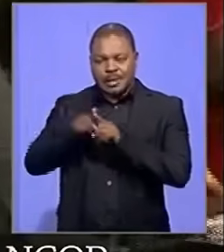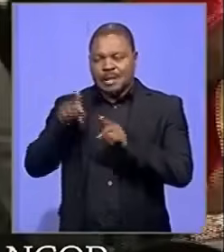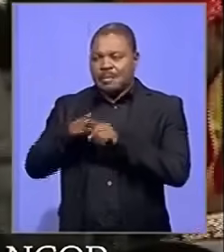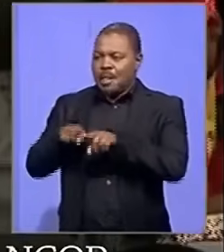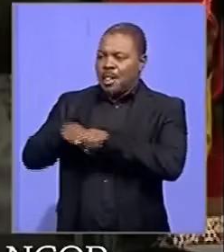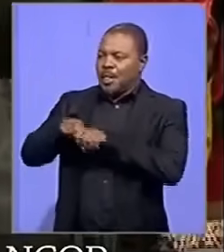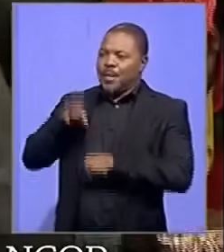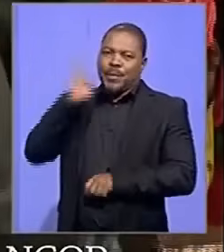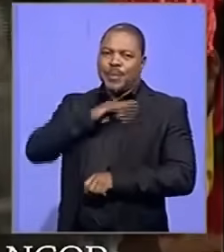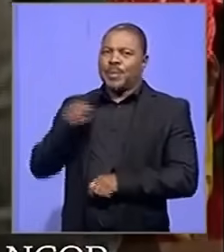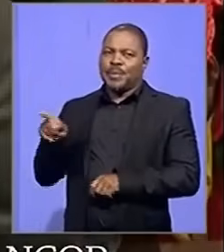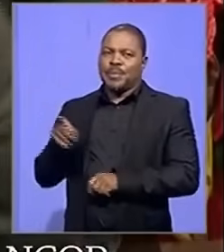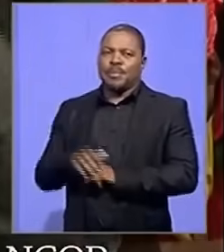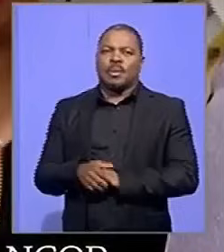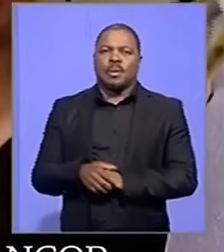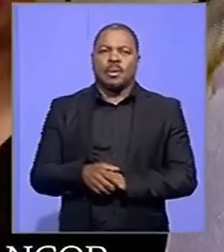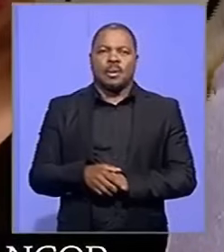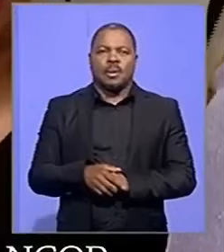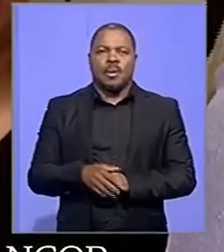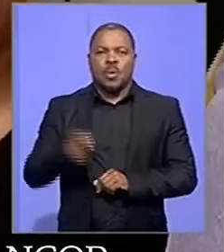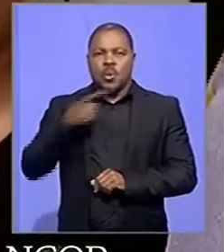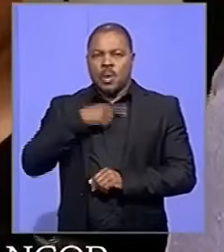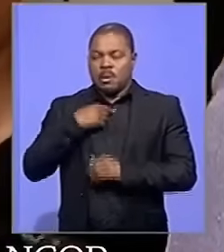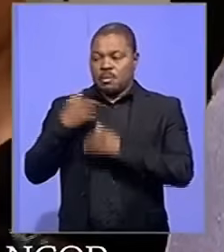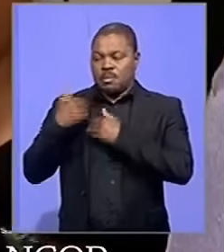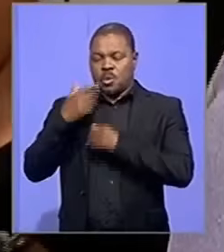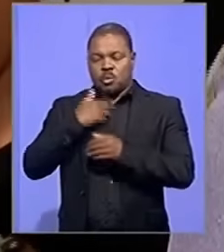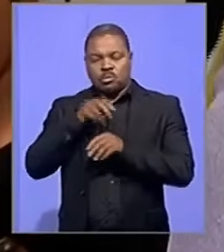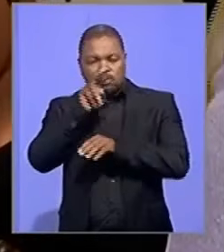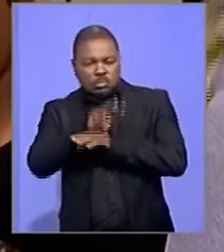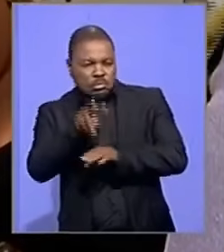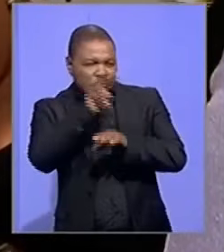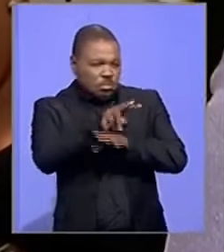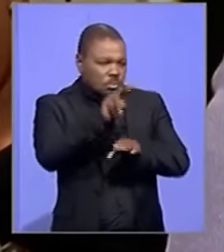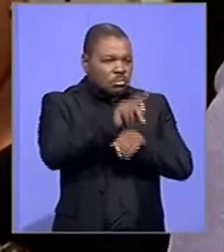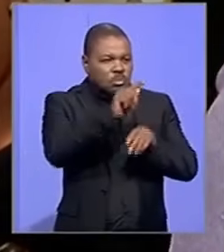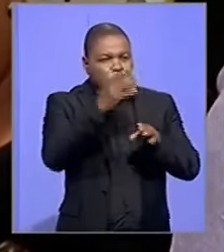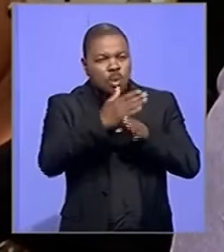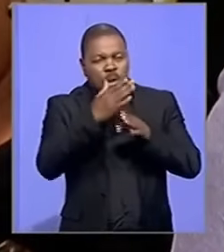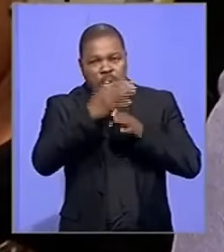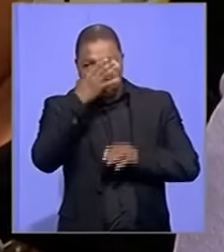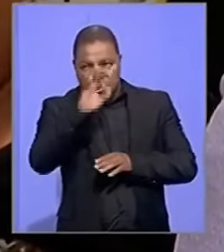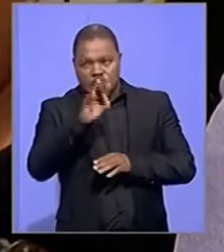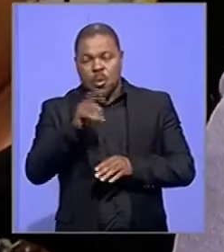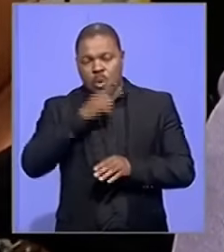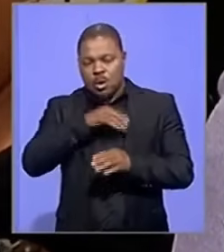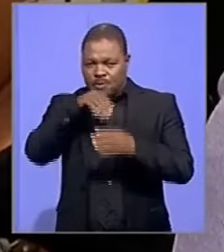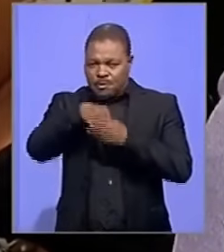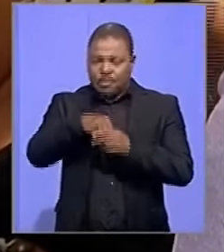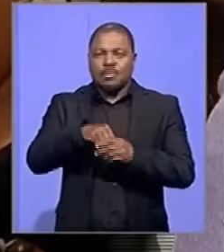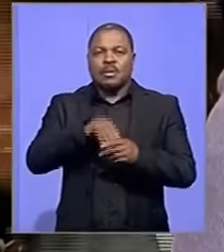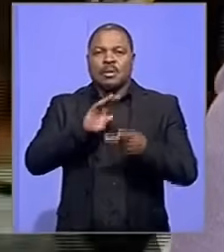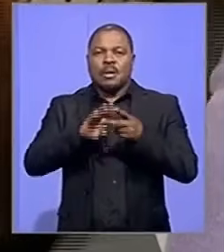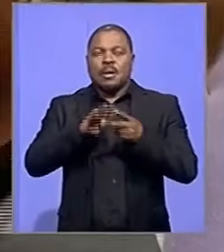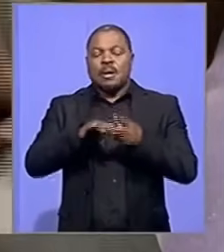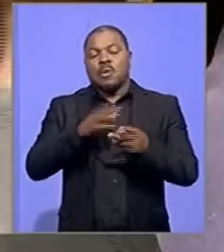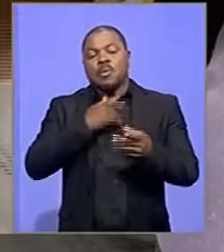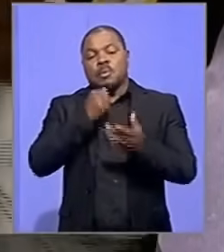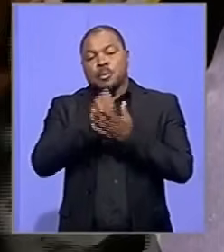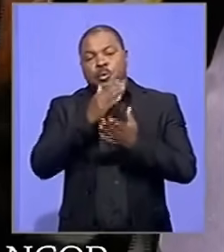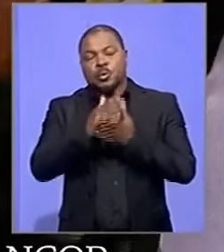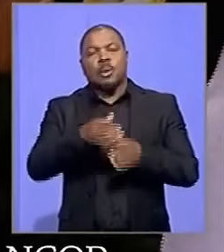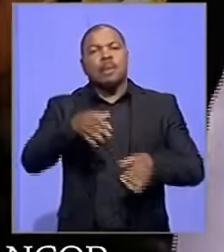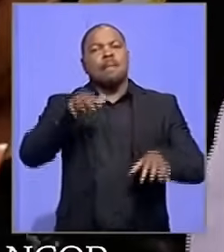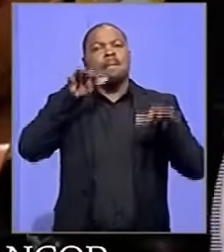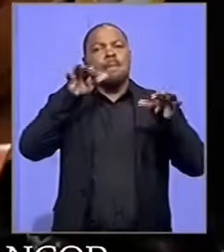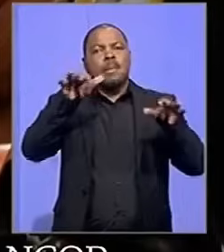In our quest to exercise oversight, we are going to ensure that at the center of that will be public participation